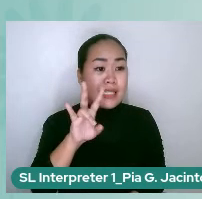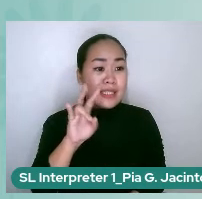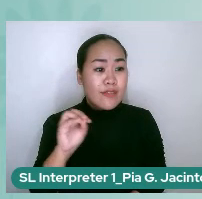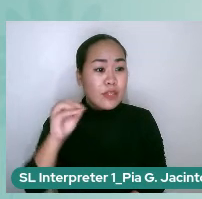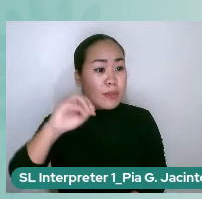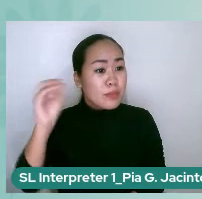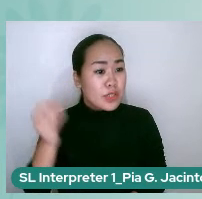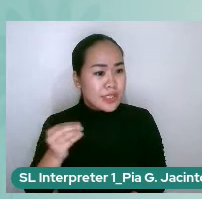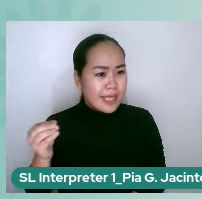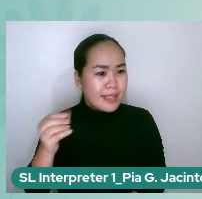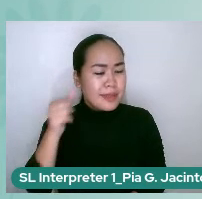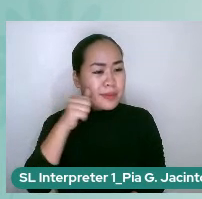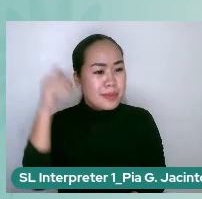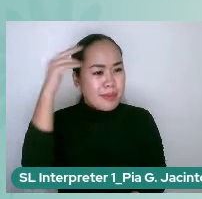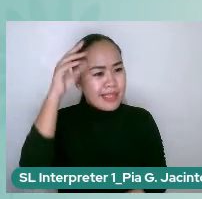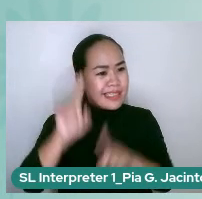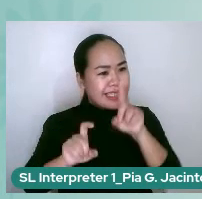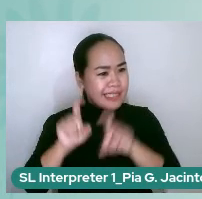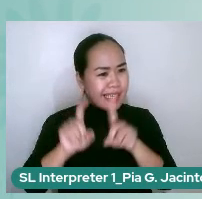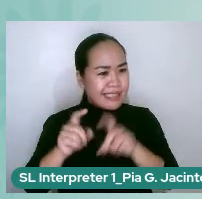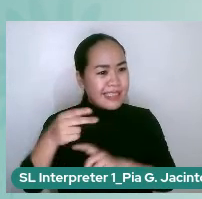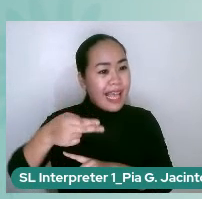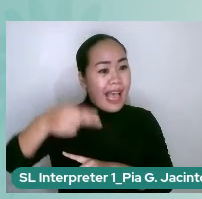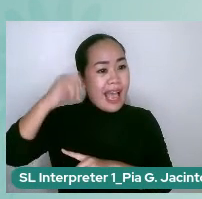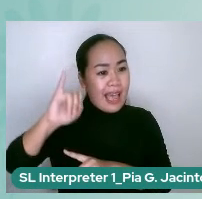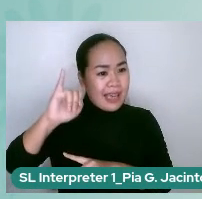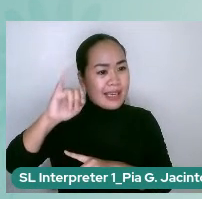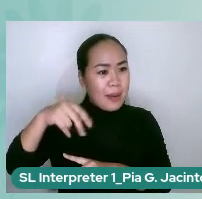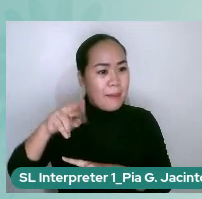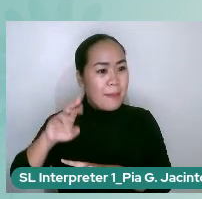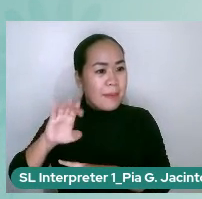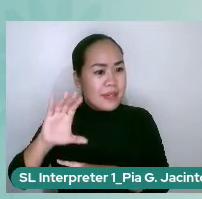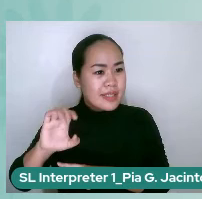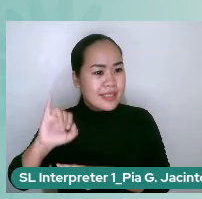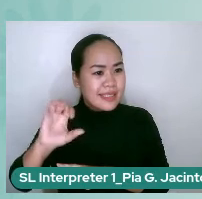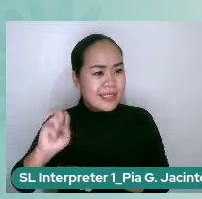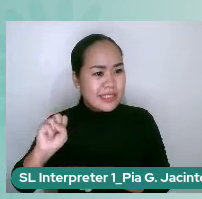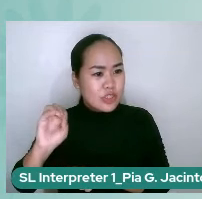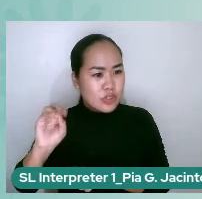a high precision test, and to be treated appropriately.